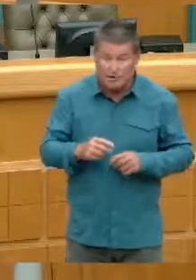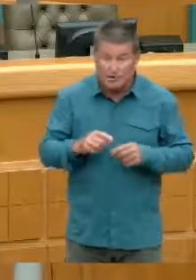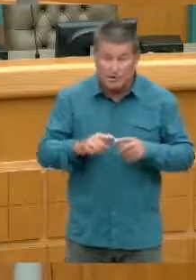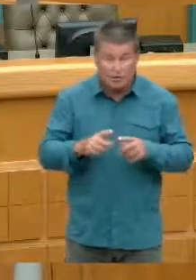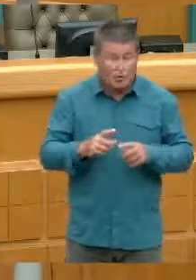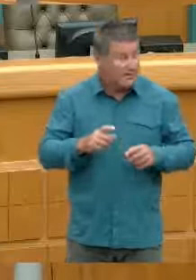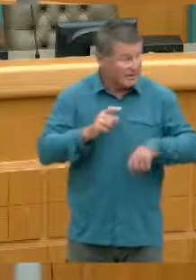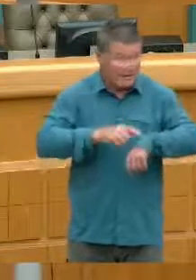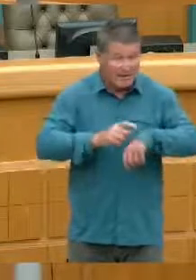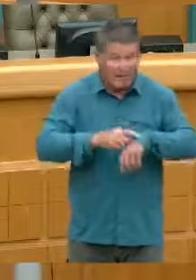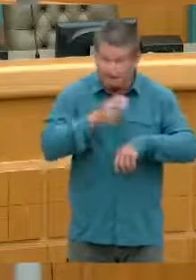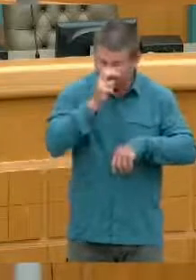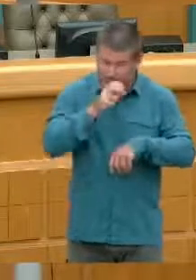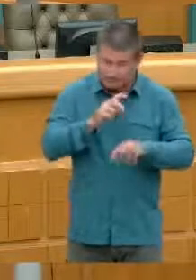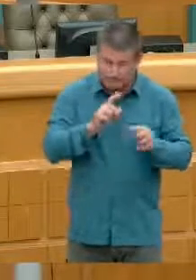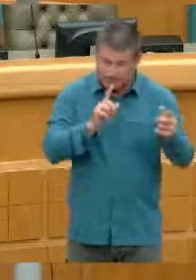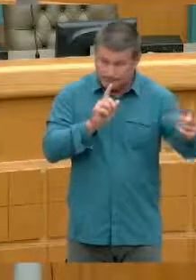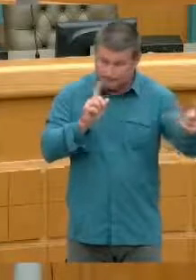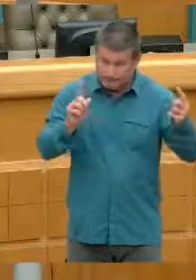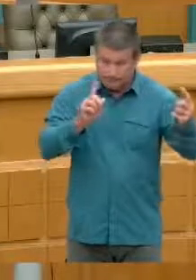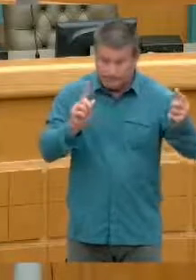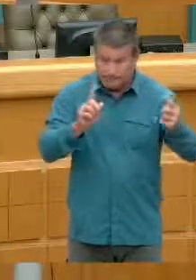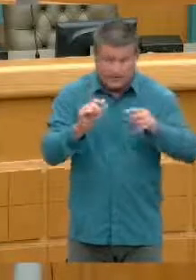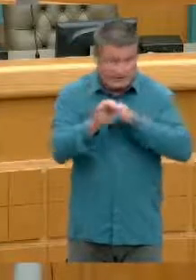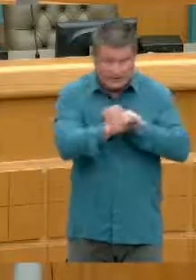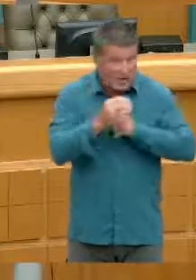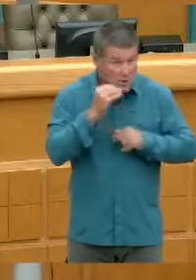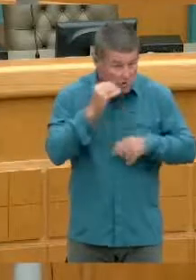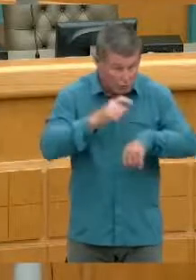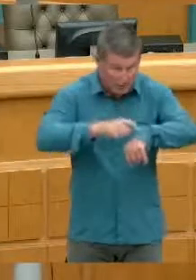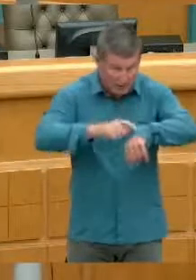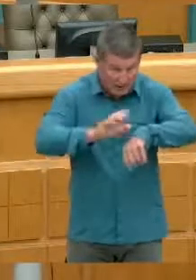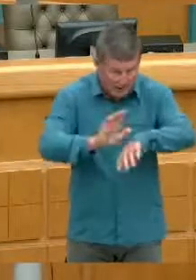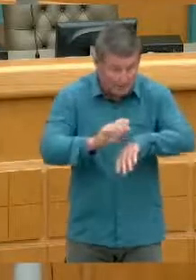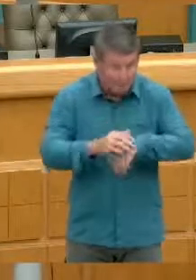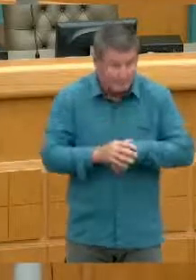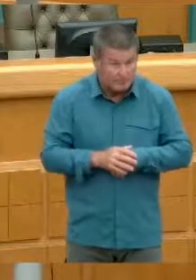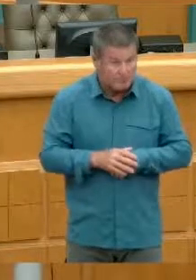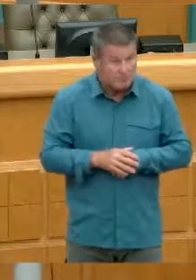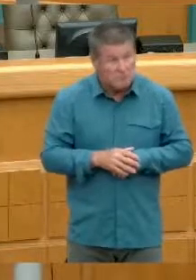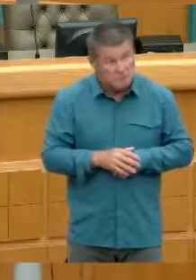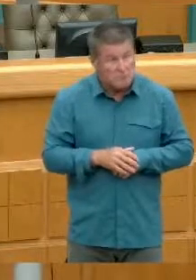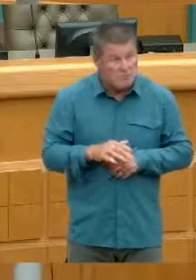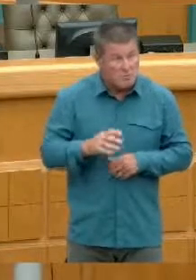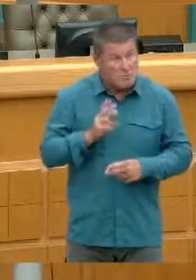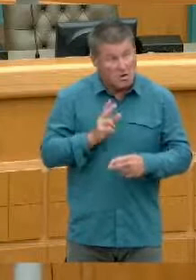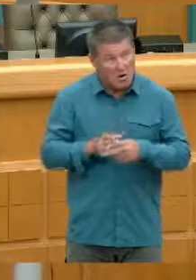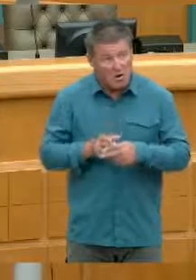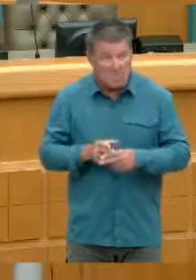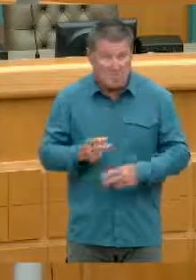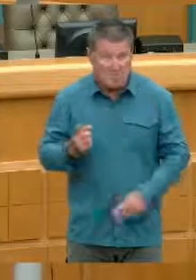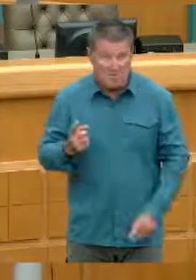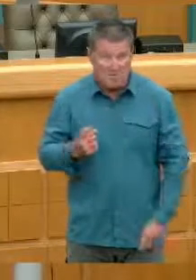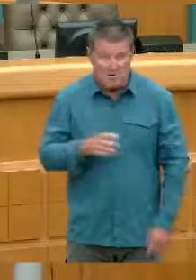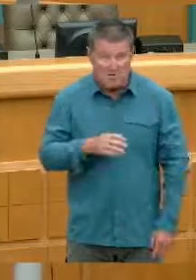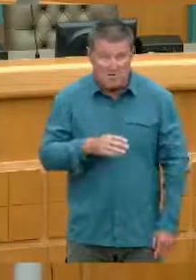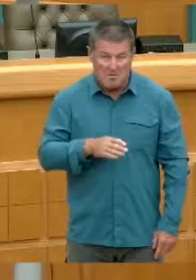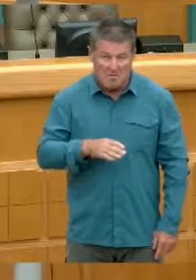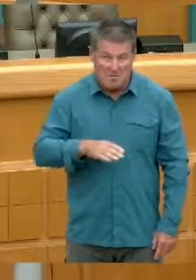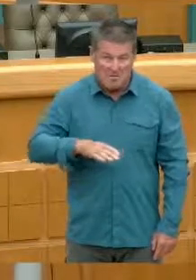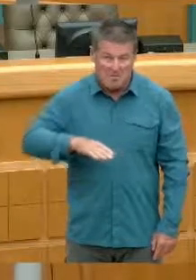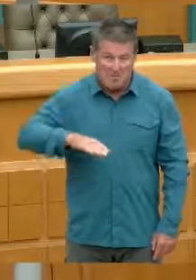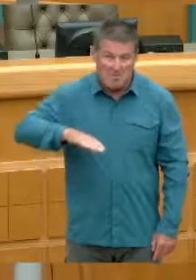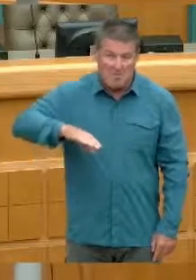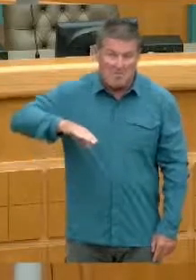social distancing right here, compared to now, we're still about halfway in stay-at-home